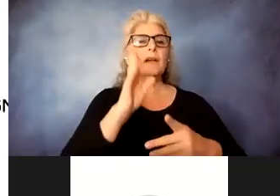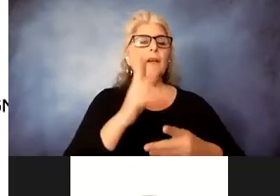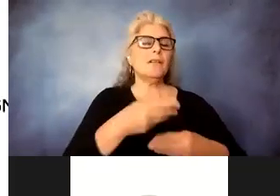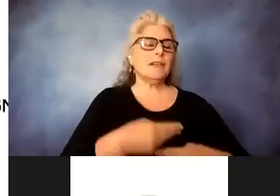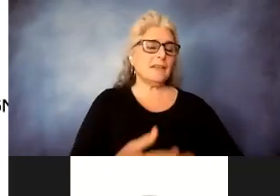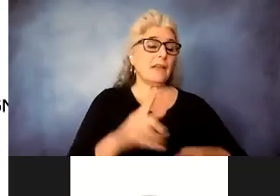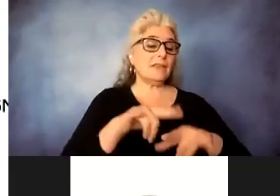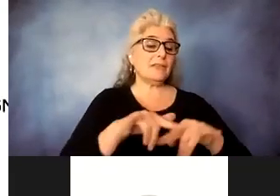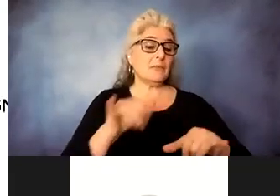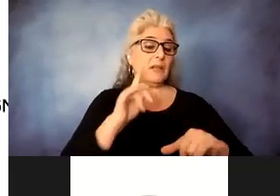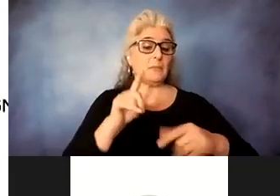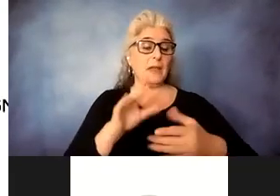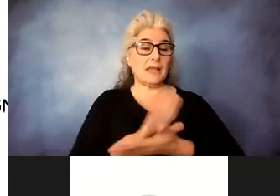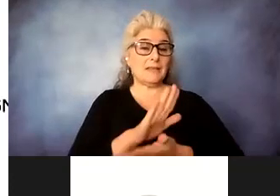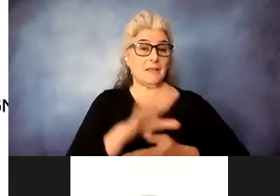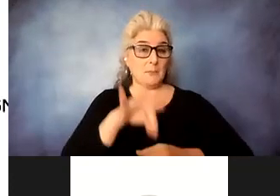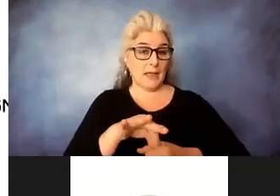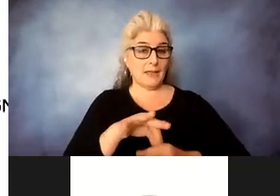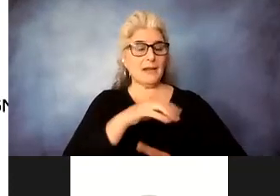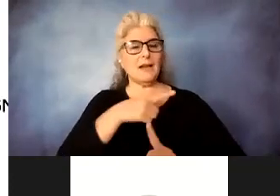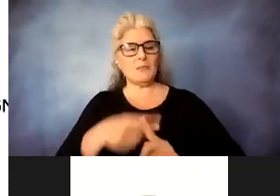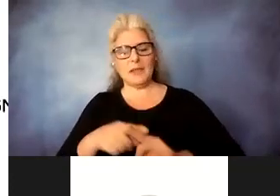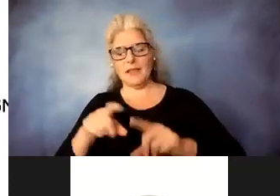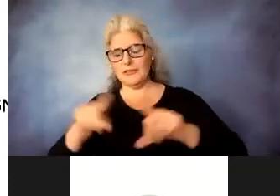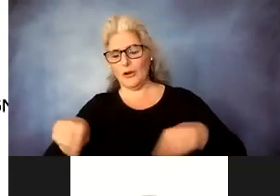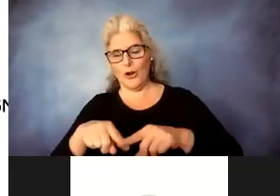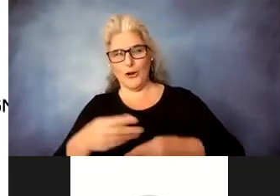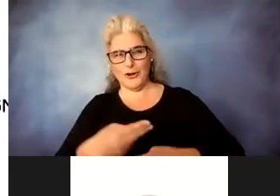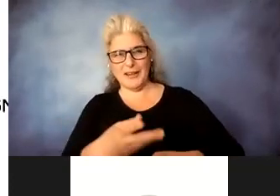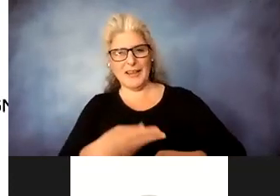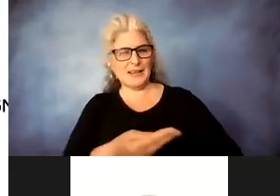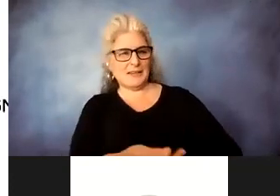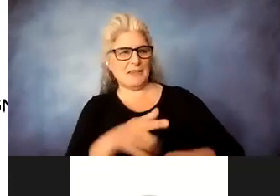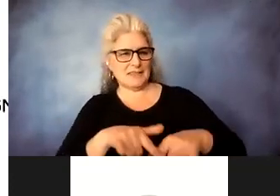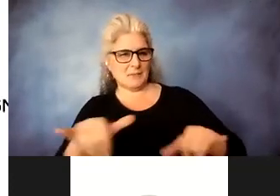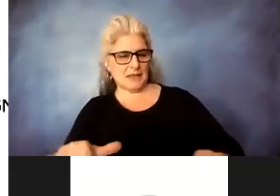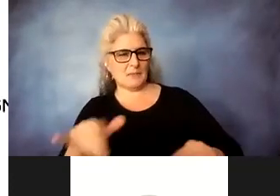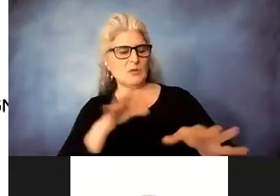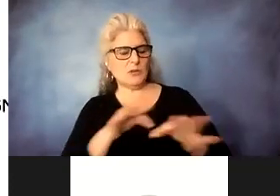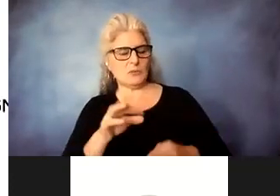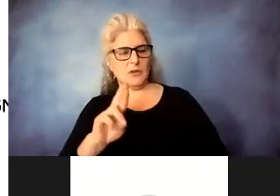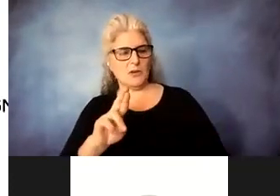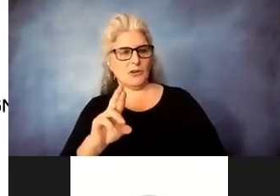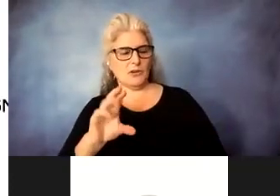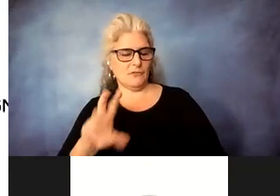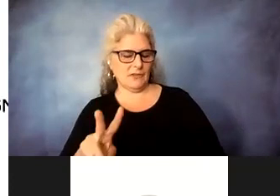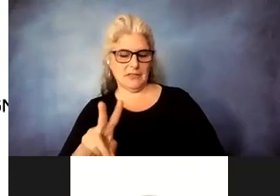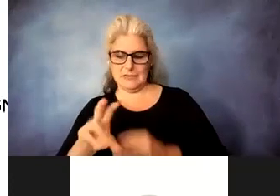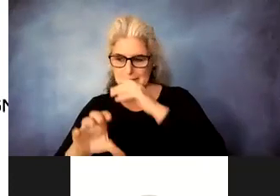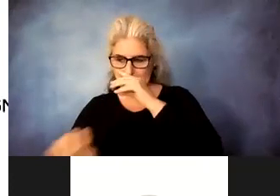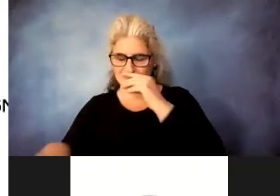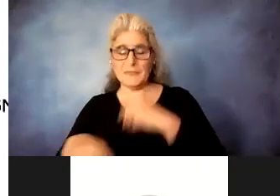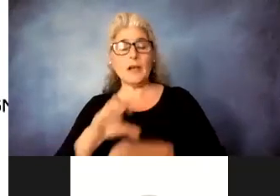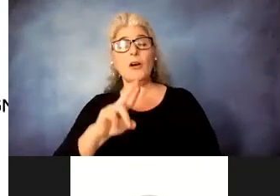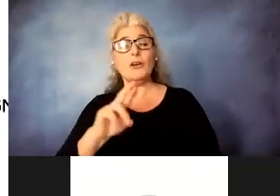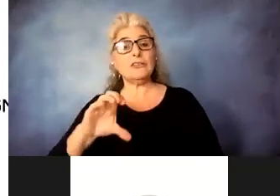card explaining ranked choice voting. And there will also, this palm card is actually blown up as a poster that will also